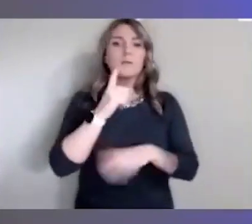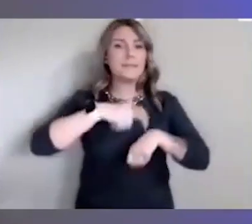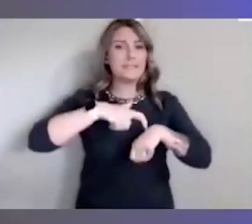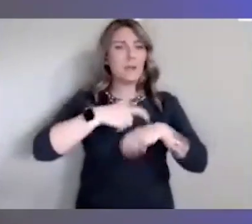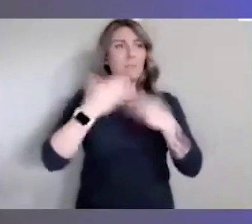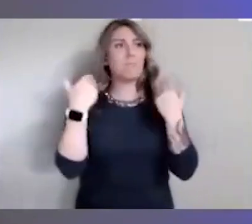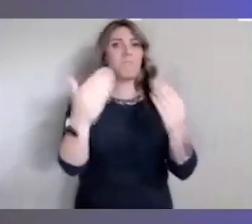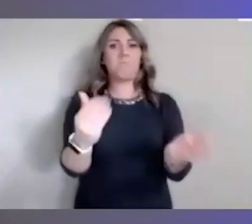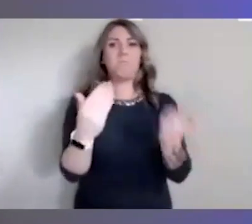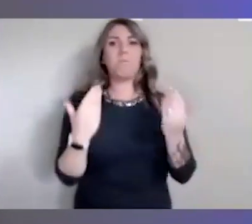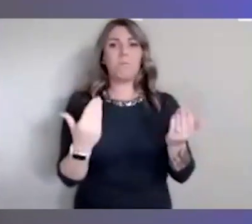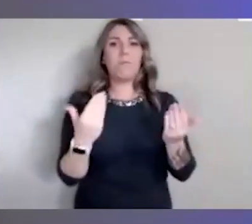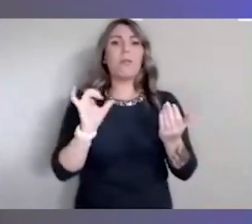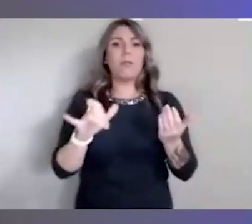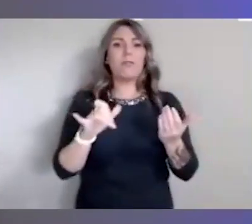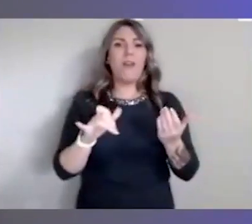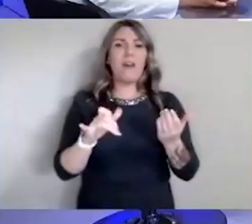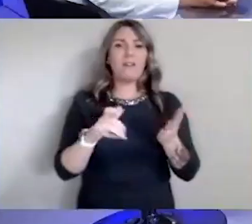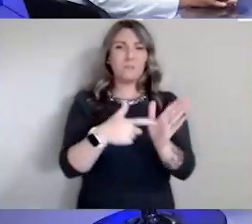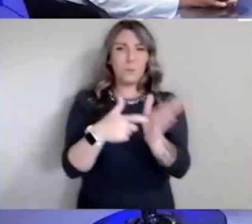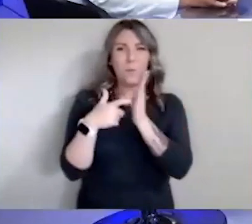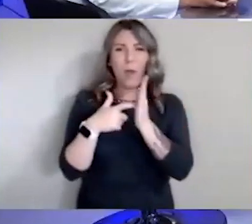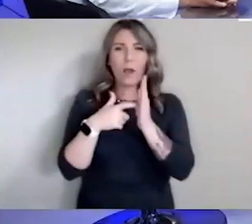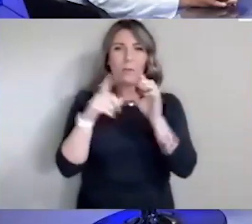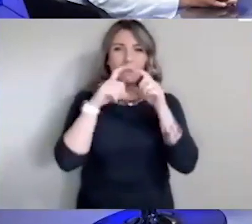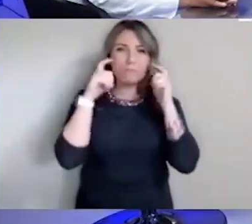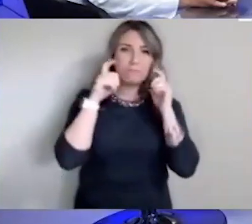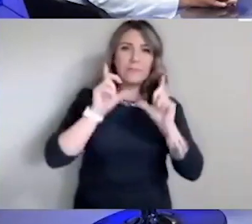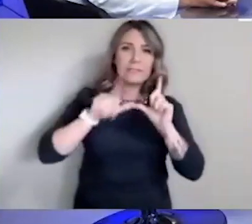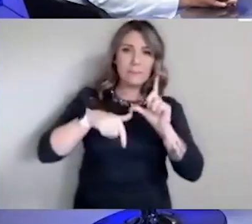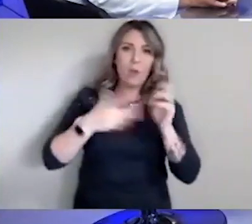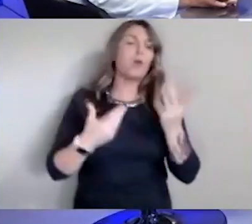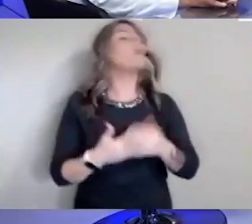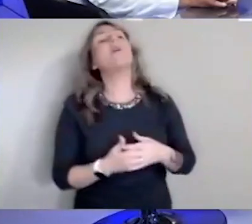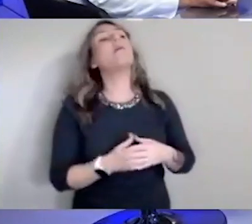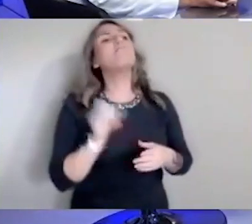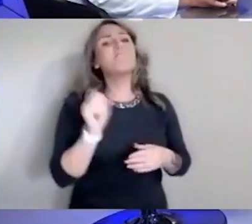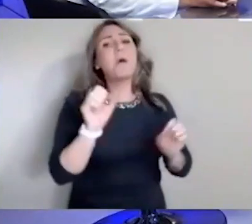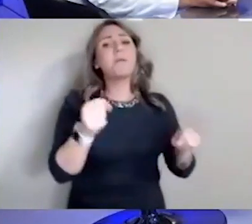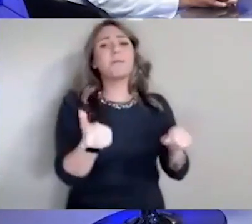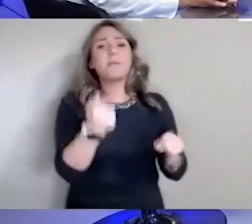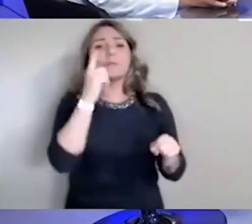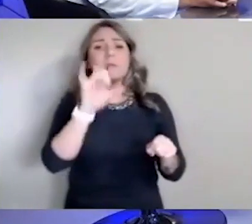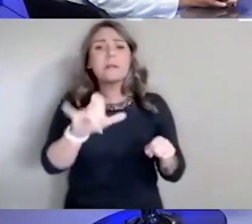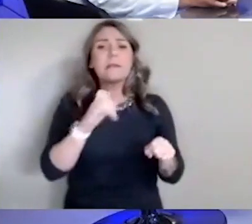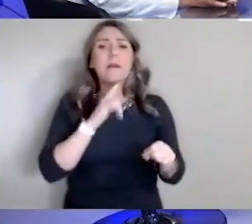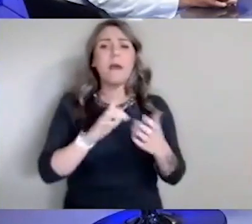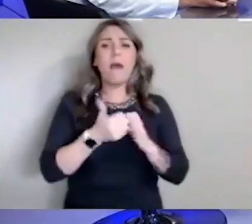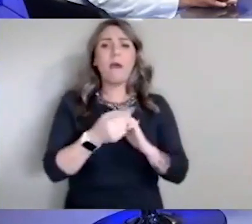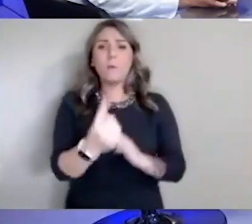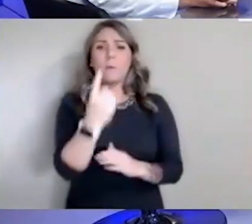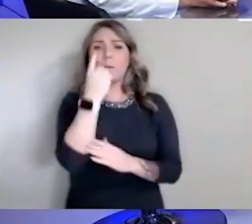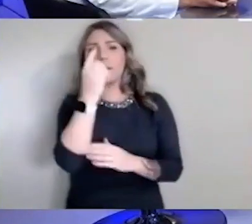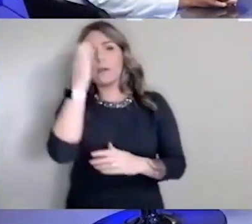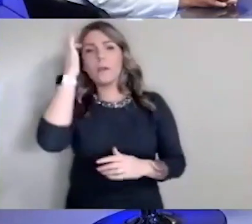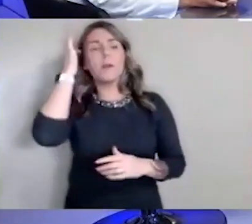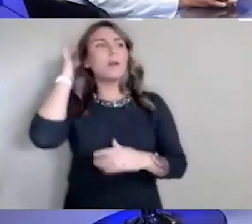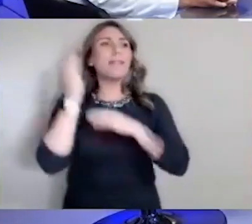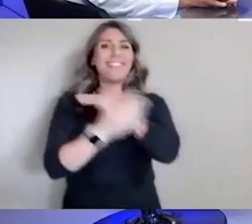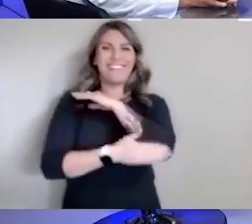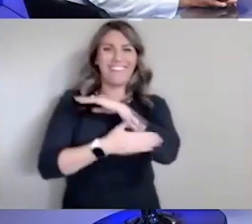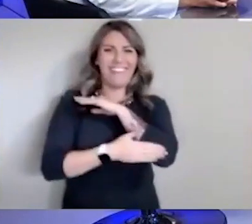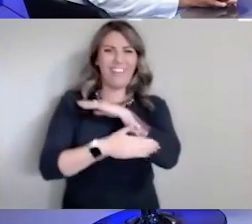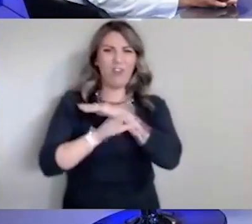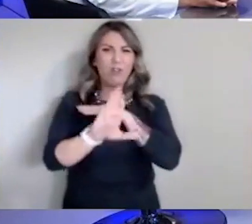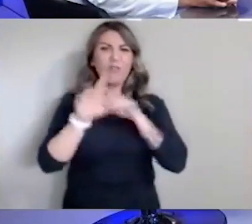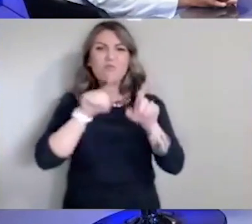that mandate expire. Yeah, well, and I think I can understand that. And how do you think that the county's response has been? And you've been said